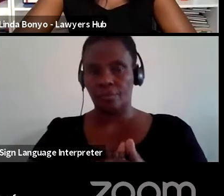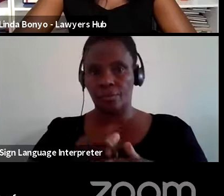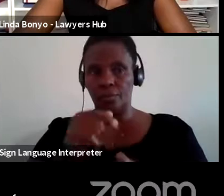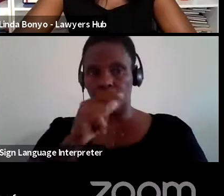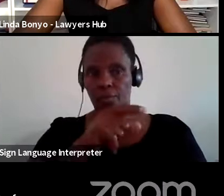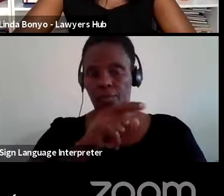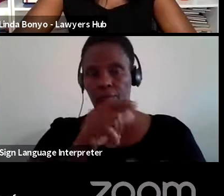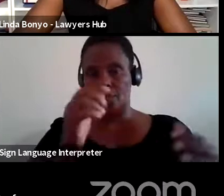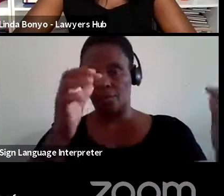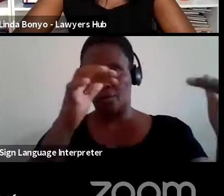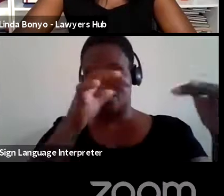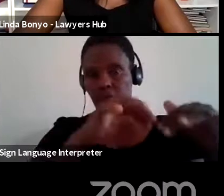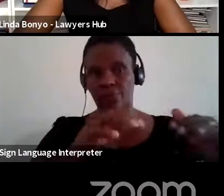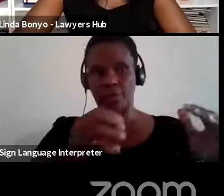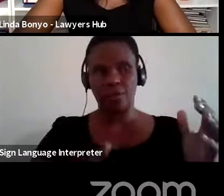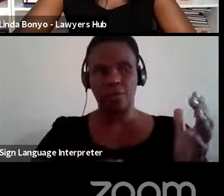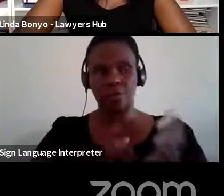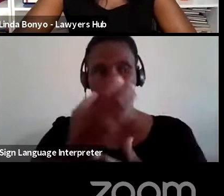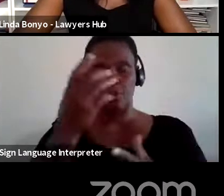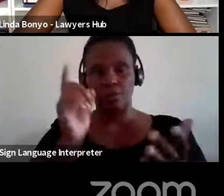of 3 principles,